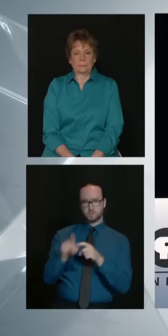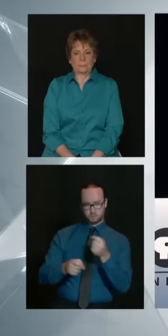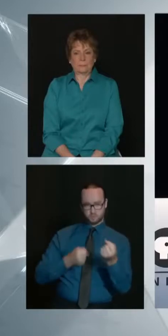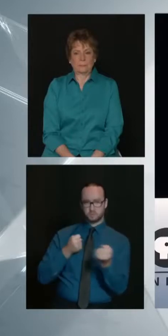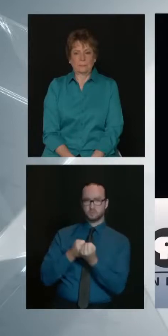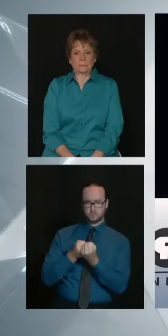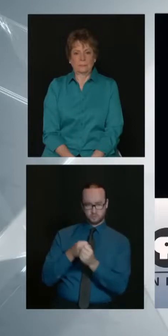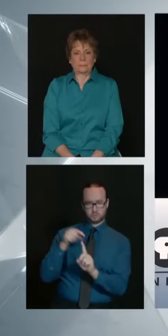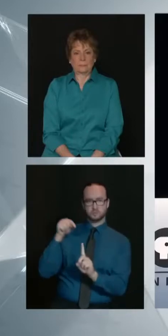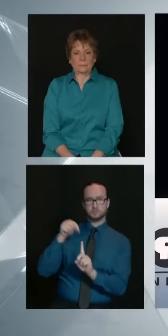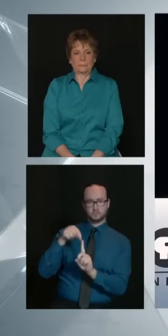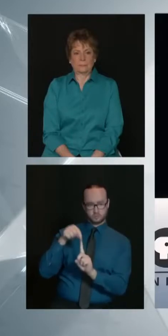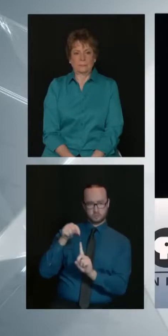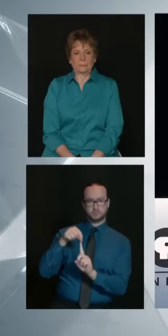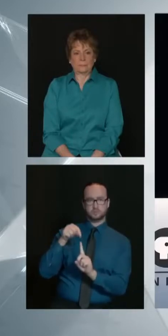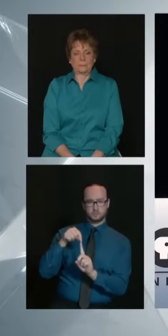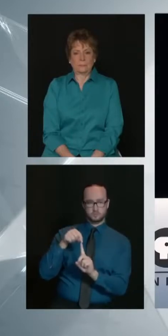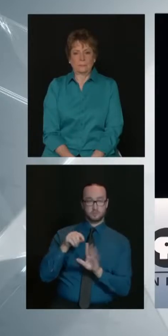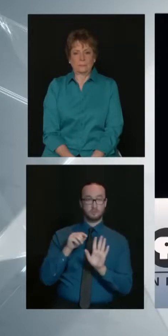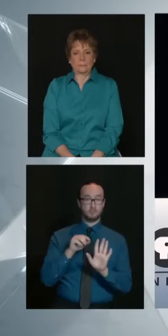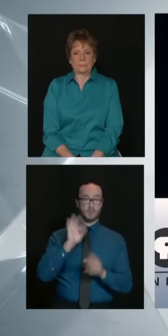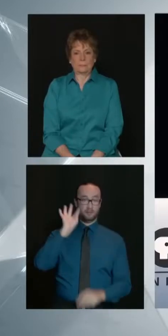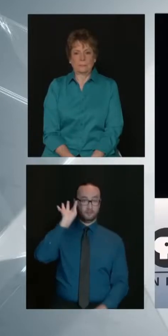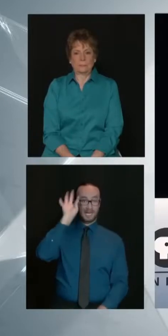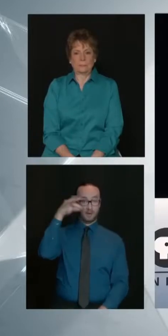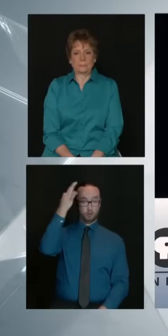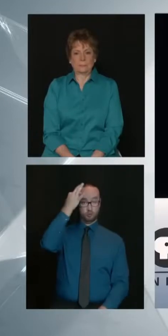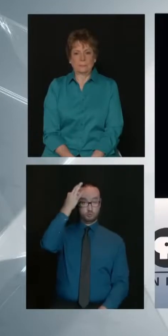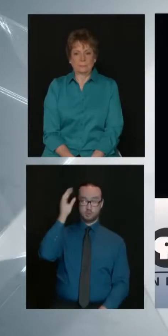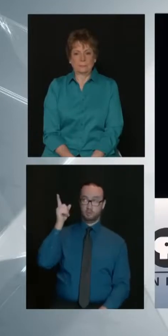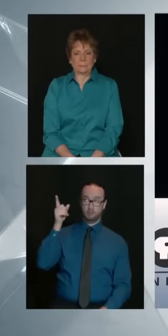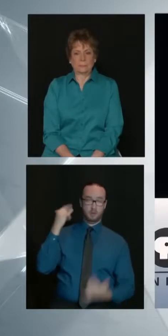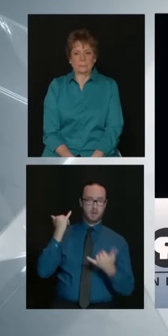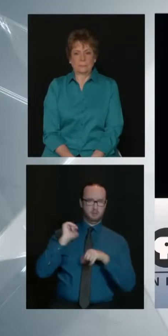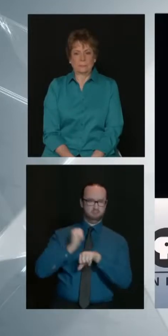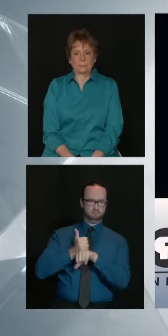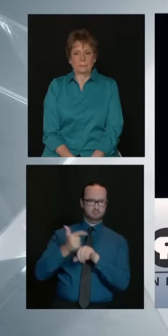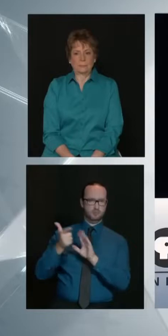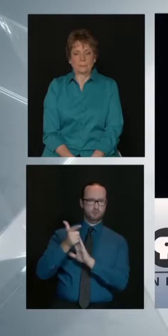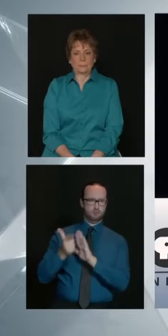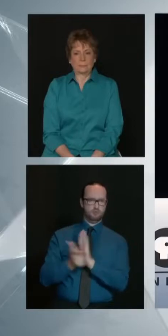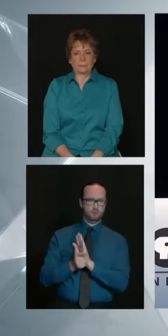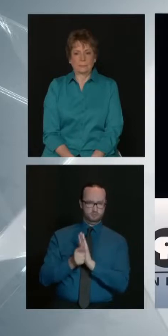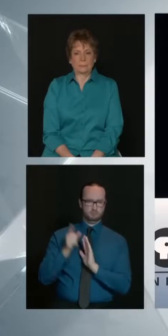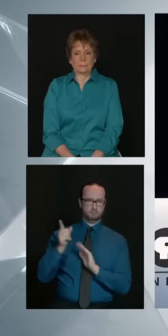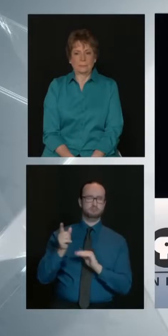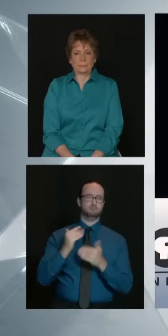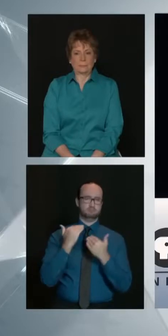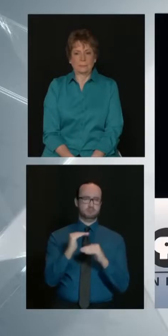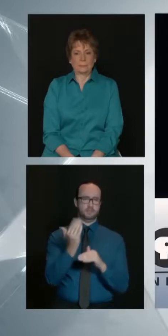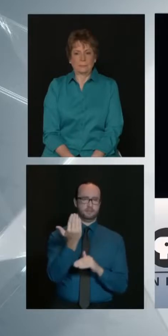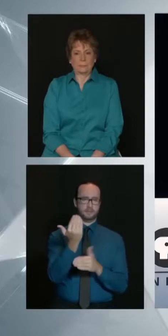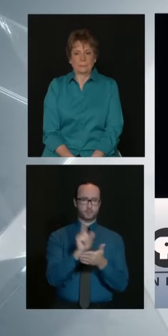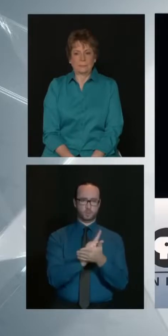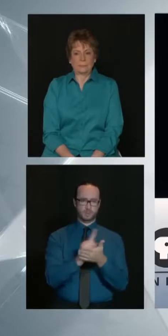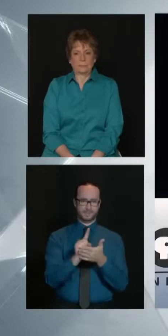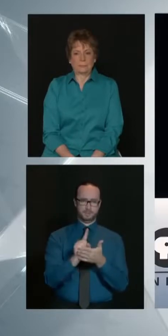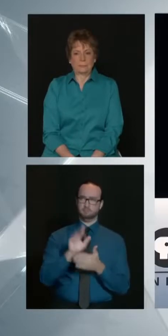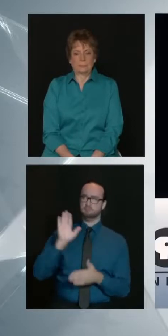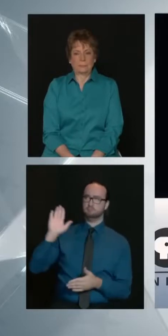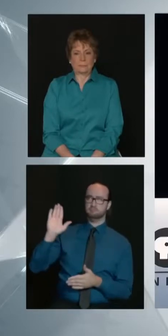Senator Lindsey Graham has proposed a 15-week bill with the common exceptions, and I support that. I believe in